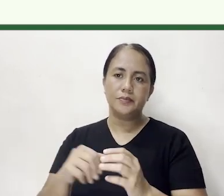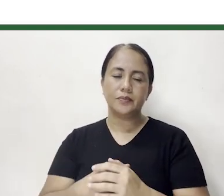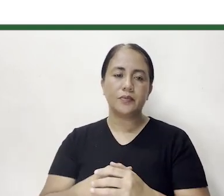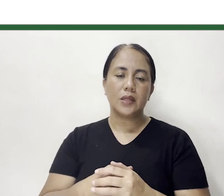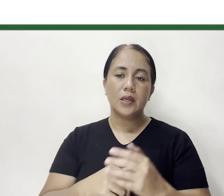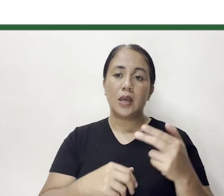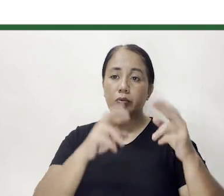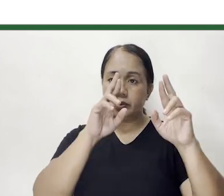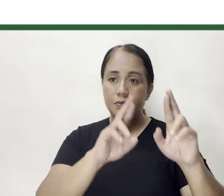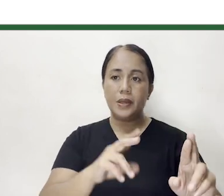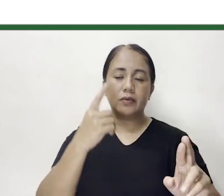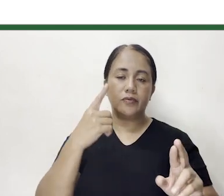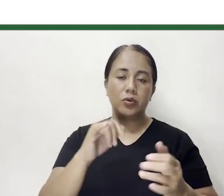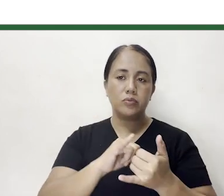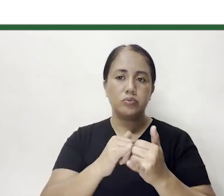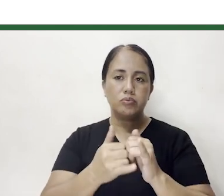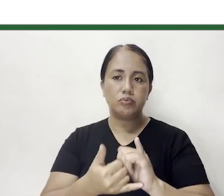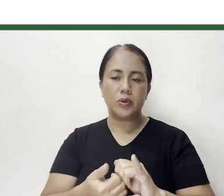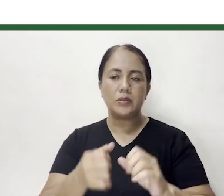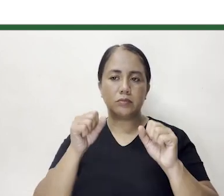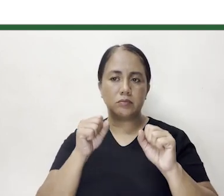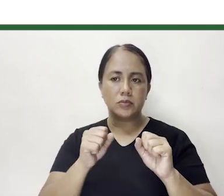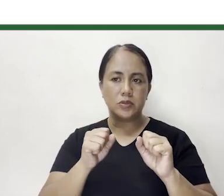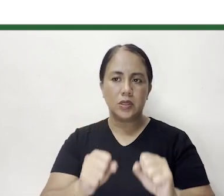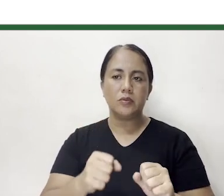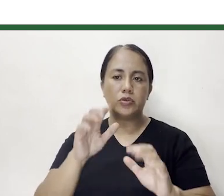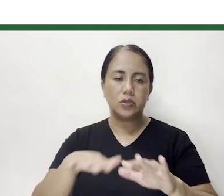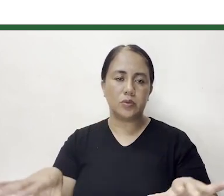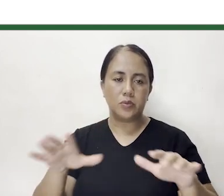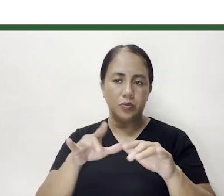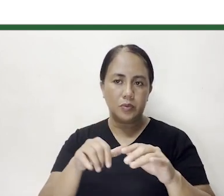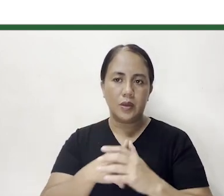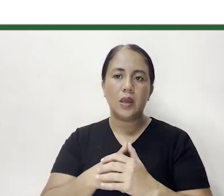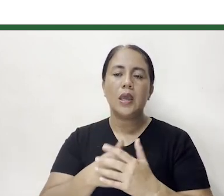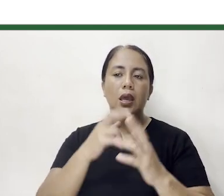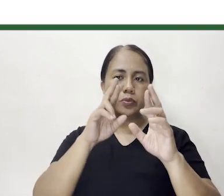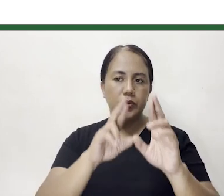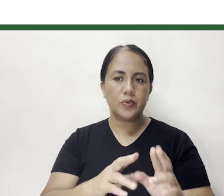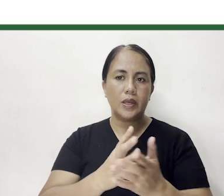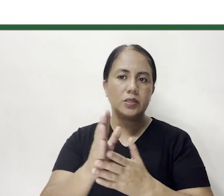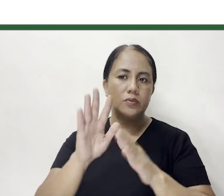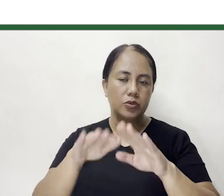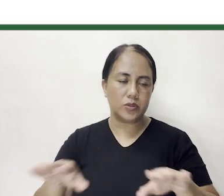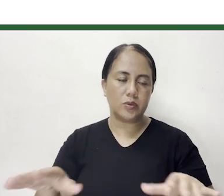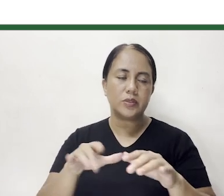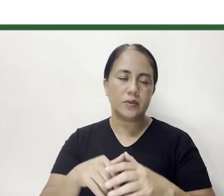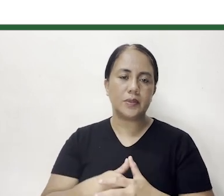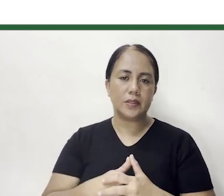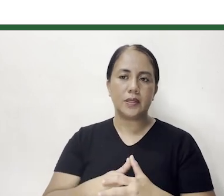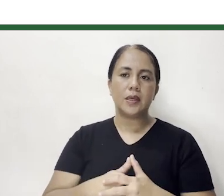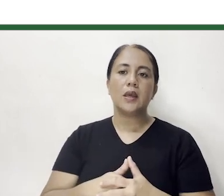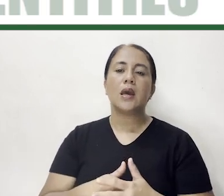and mobilization. H. Respect for the evolving capacities of children with disabilities and respect for the right